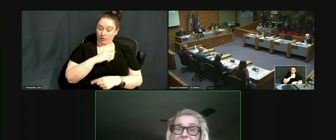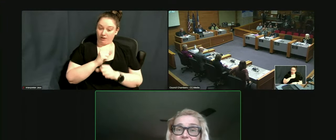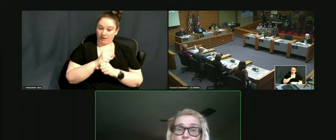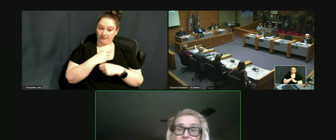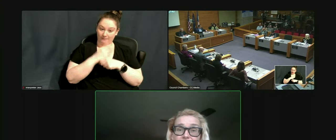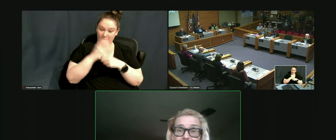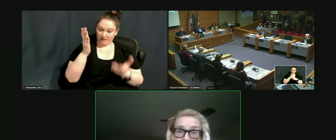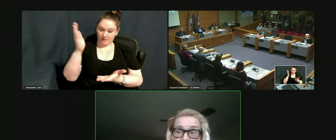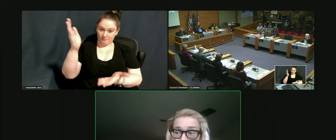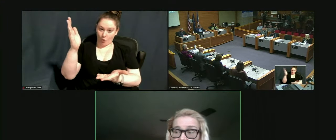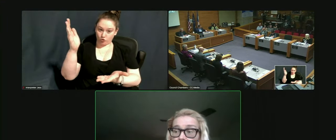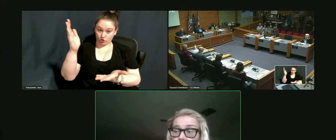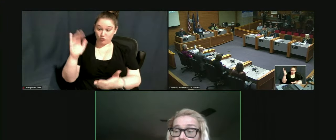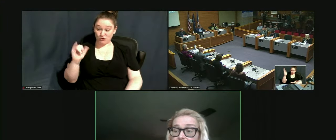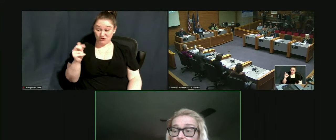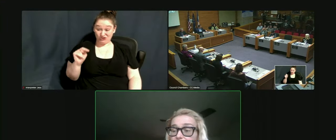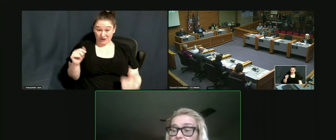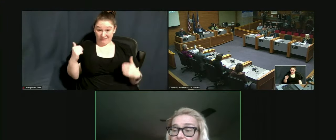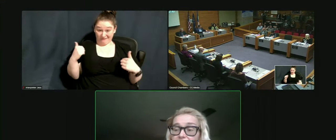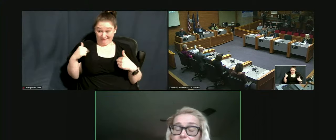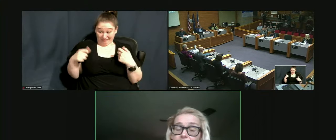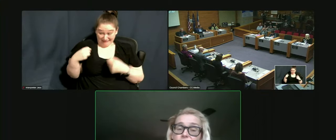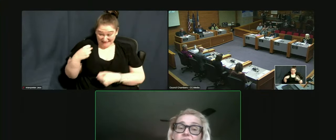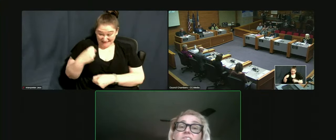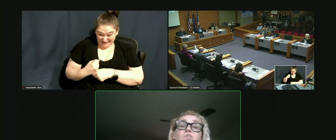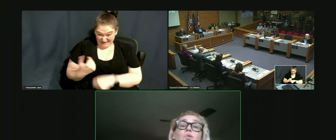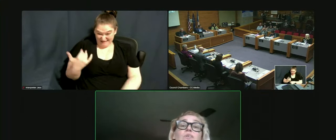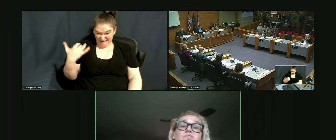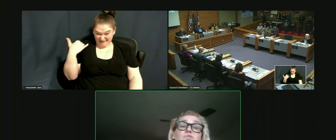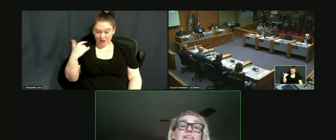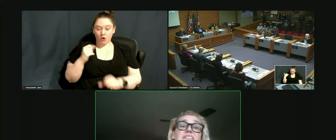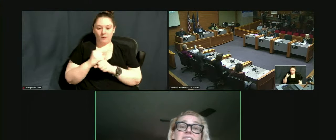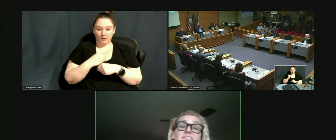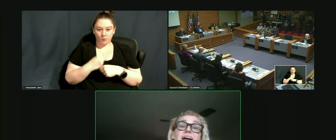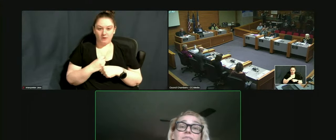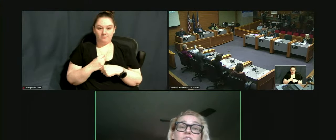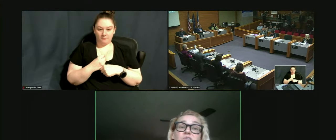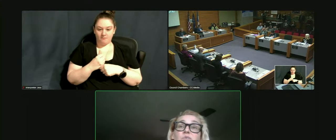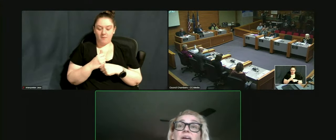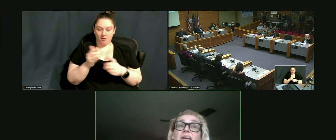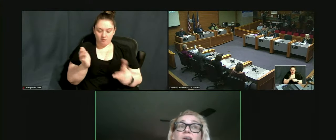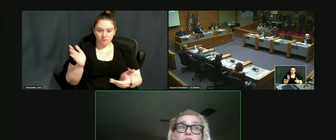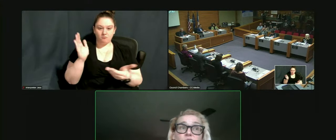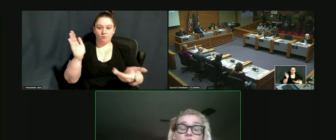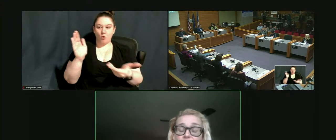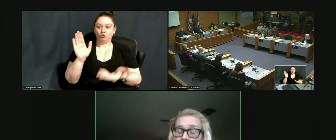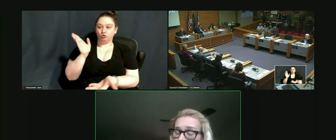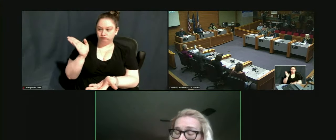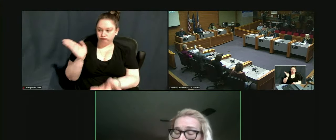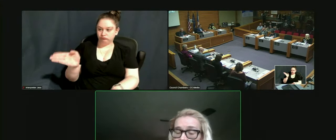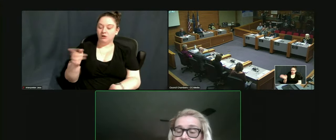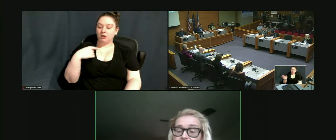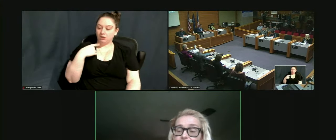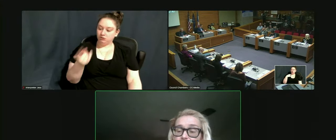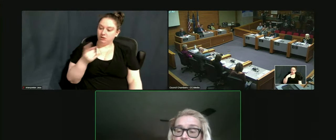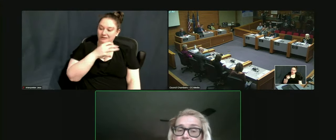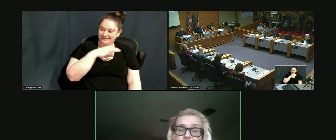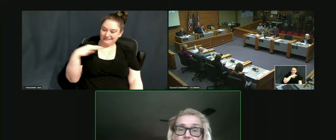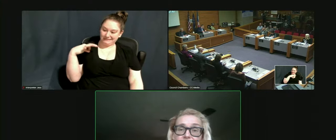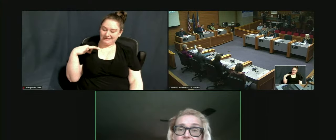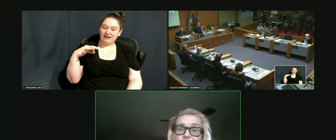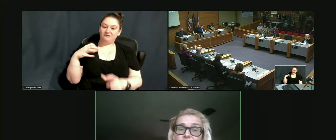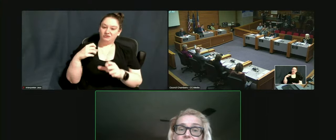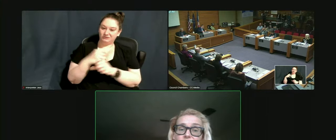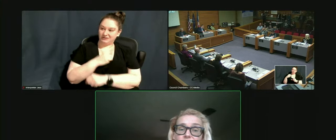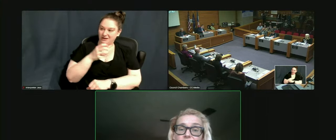just January of this year when we made a really key motion towards directing the staff to turn the concept of